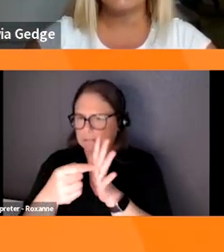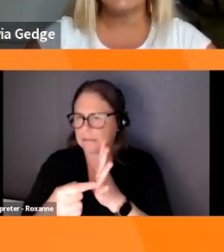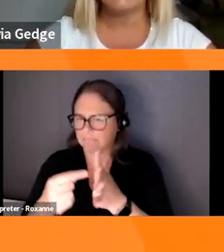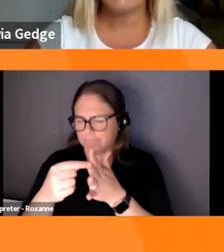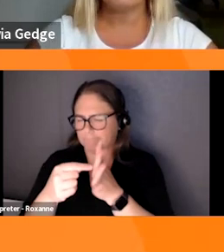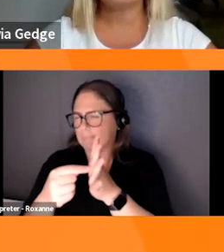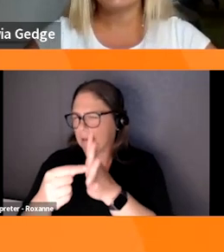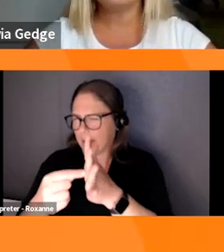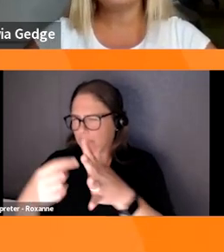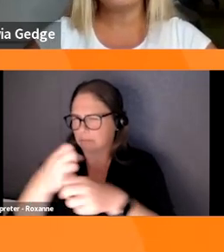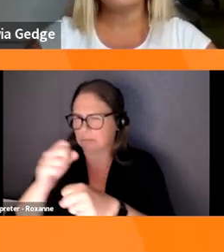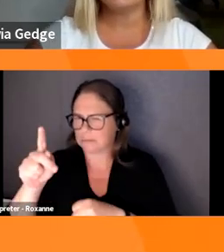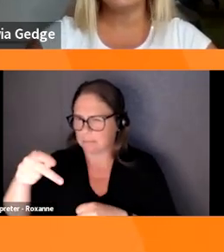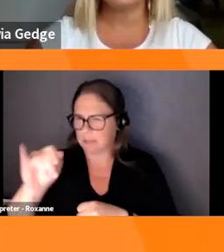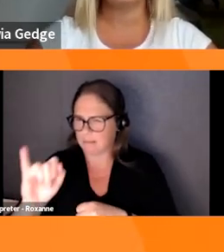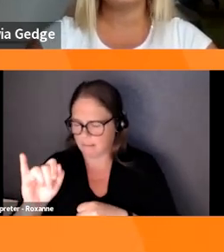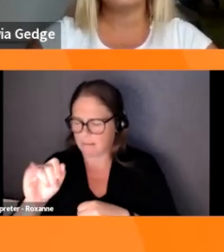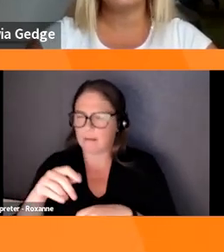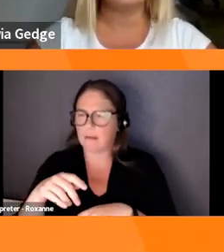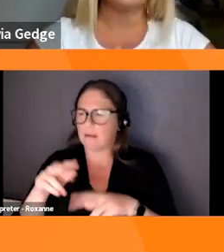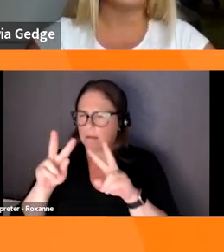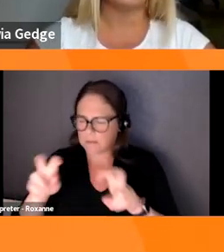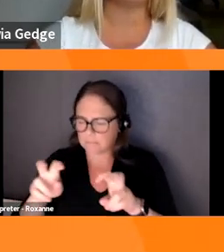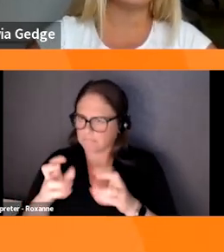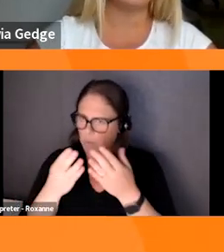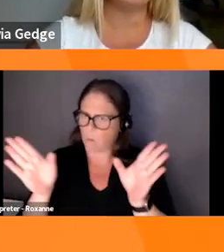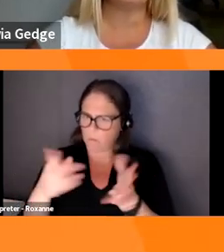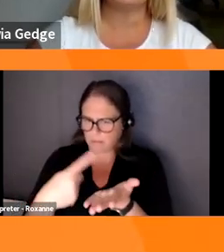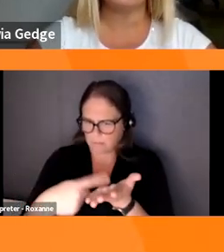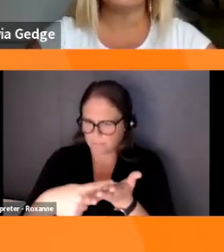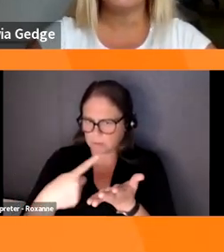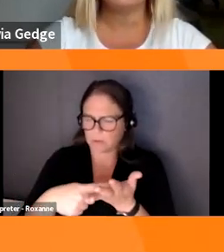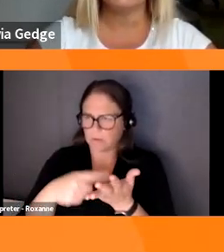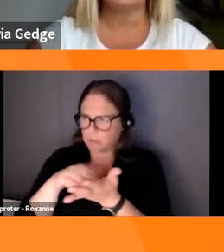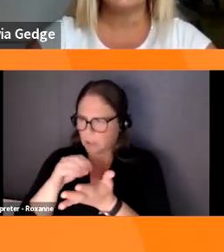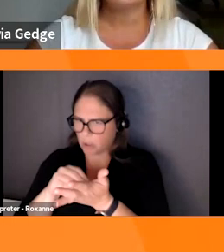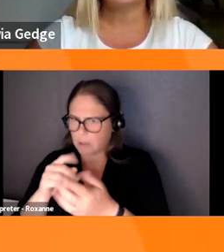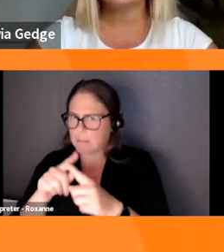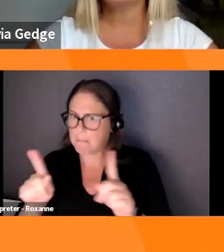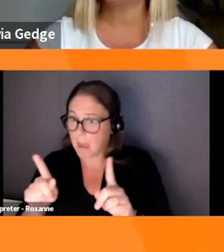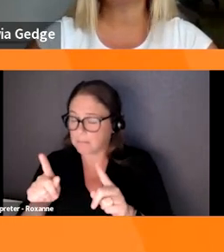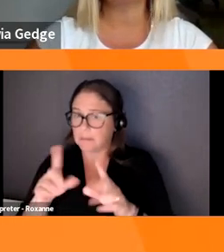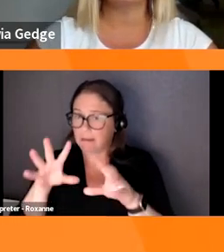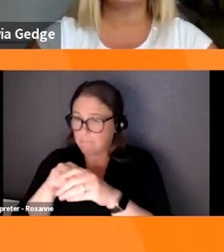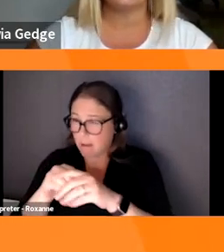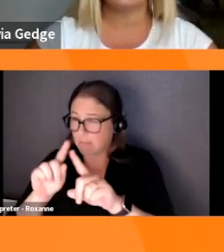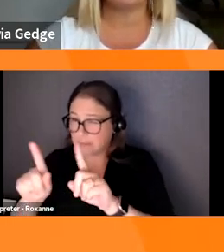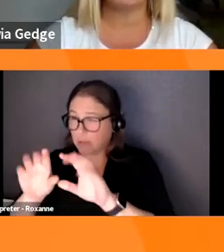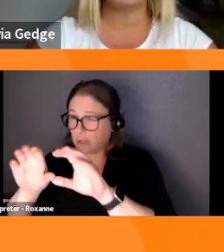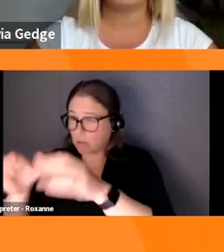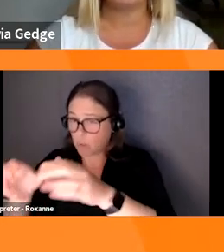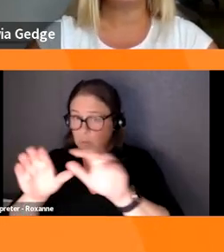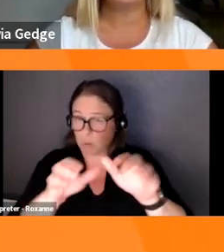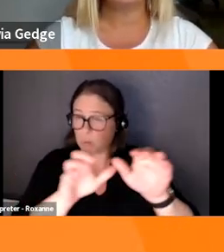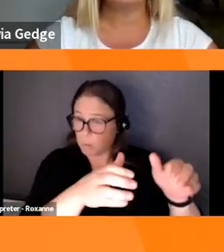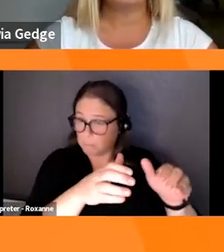knowledge gathering. But having the conversation with leaders across all the different departments, that's really where the knowledge came